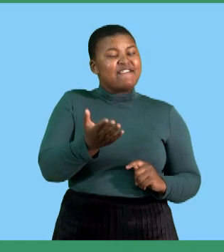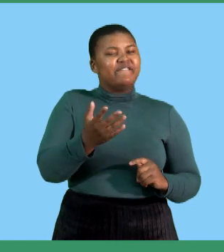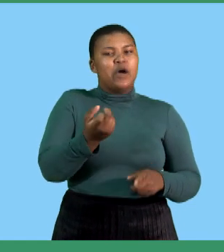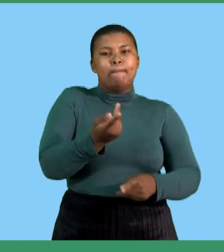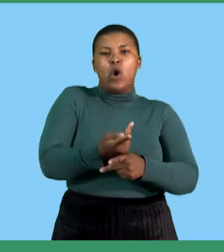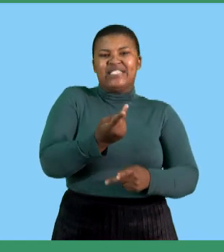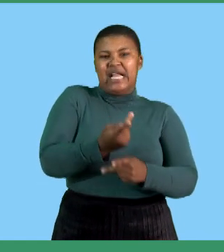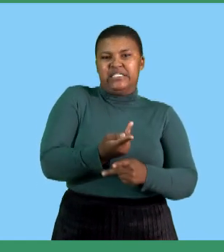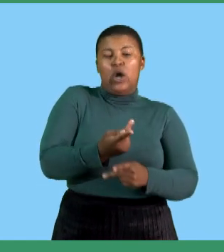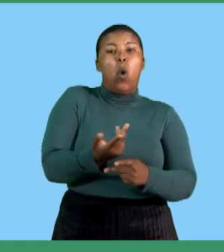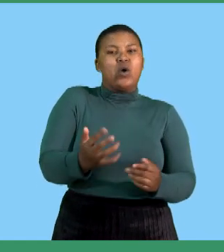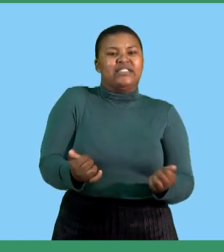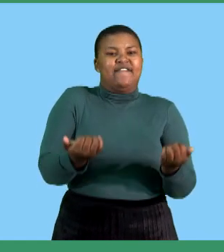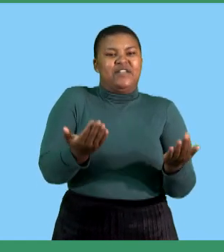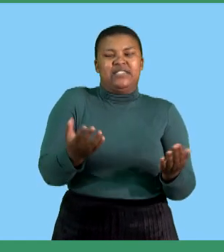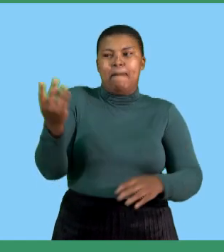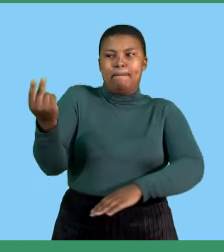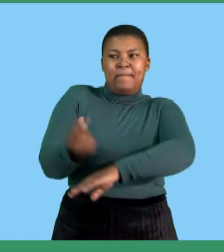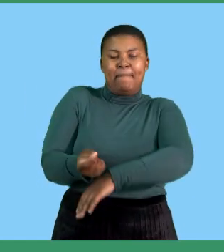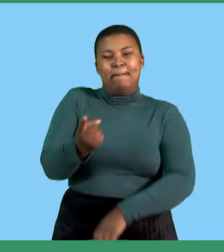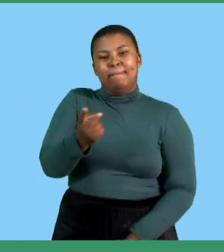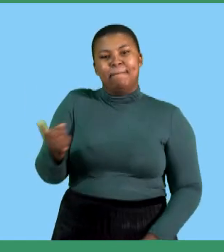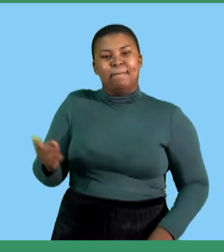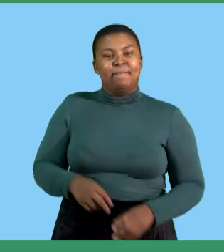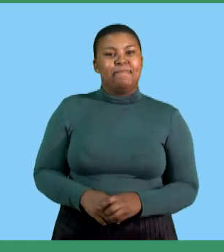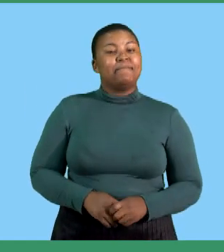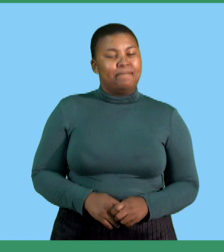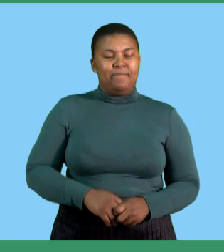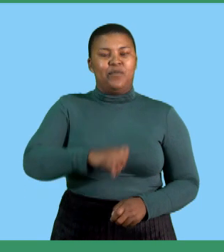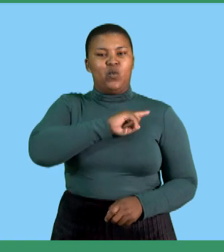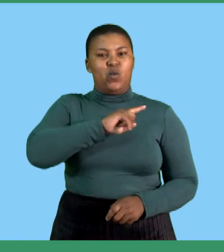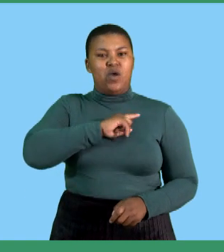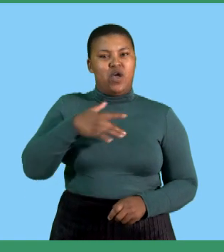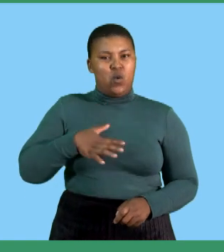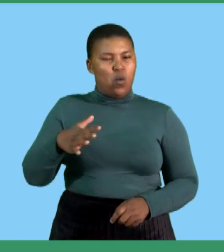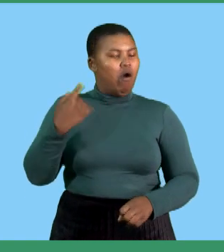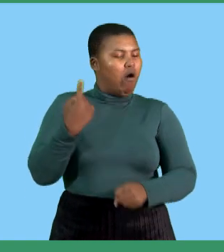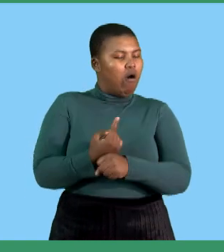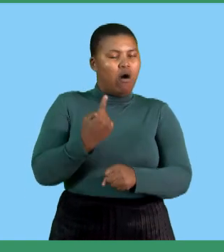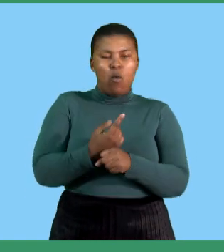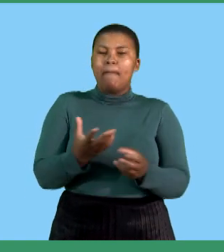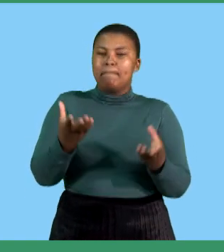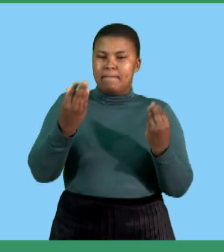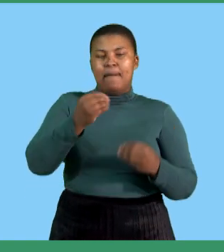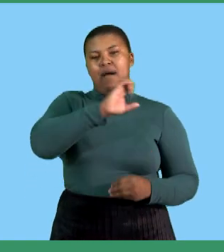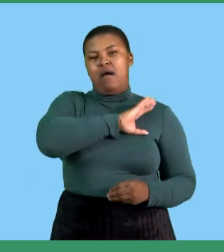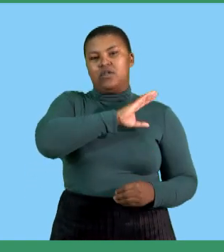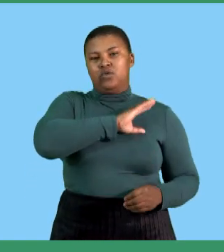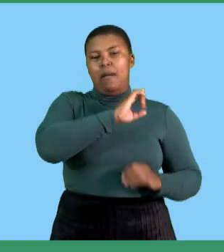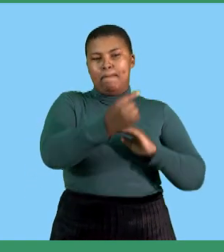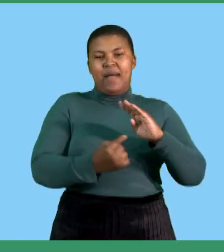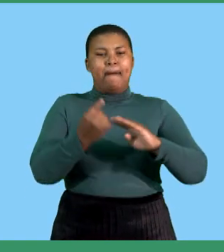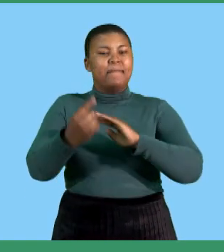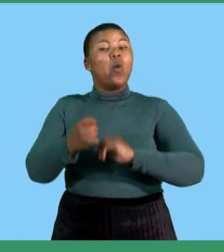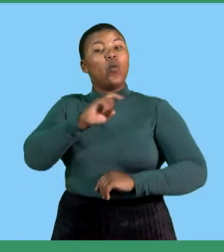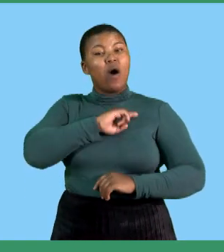services better than our competitors. Or remember, we want to gain always a competitive advantage where